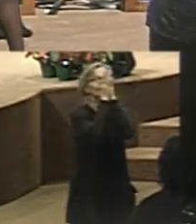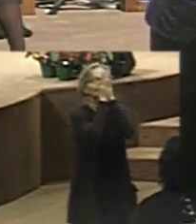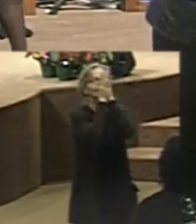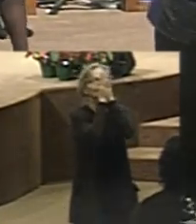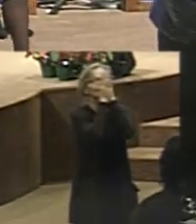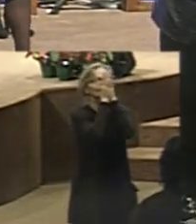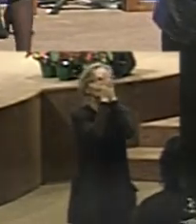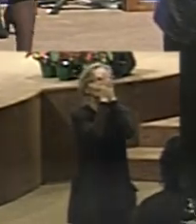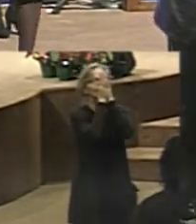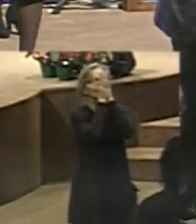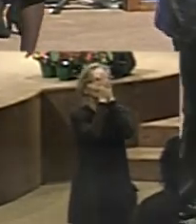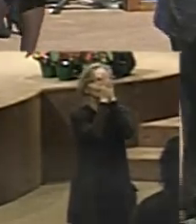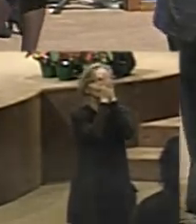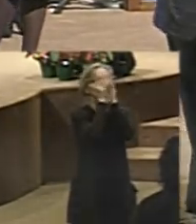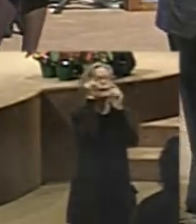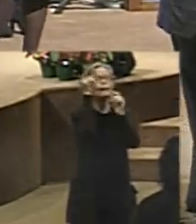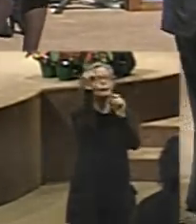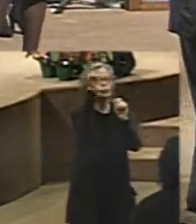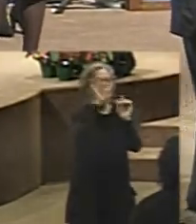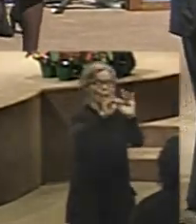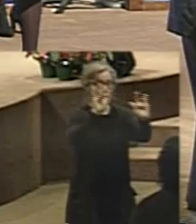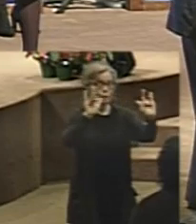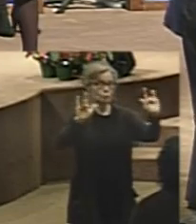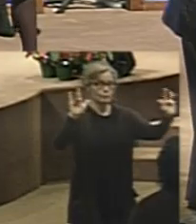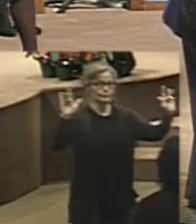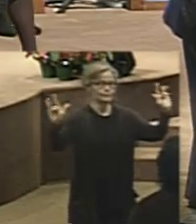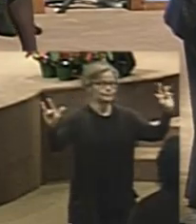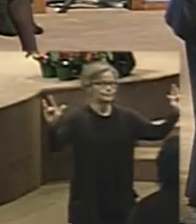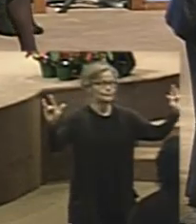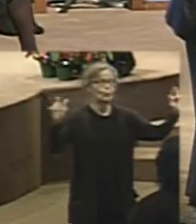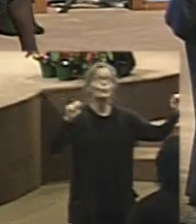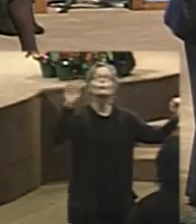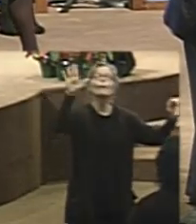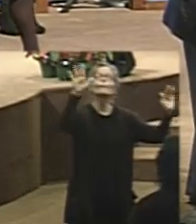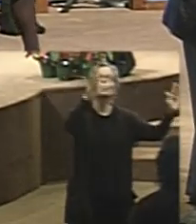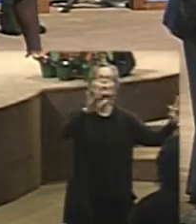that you drop a dragnet, that you go out with mercy,